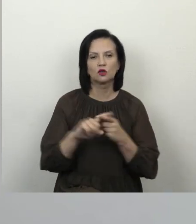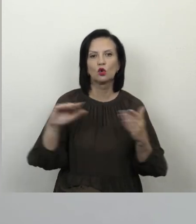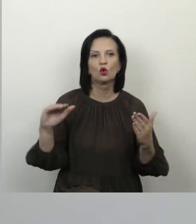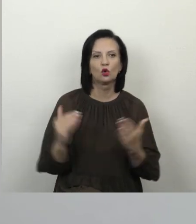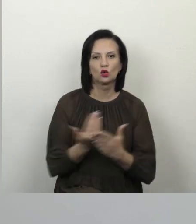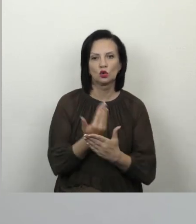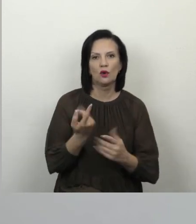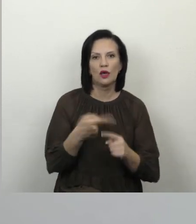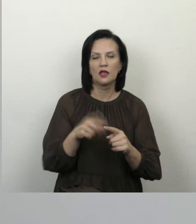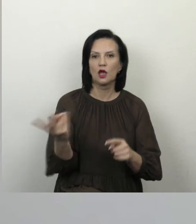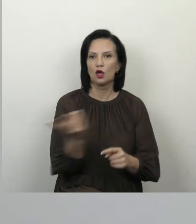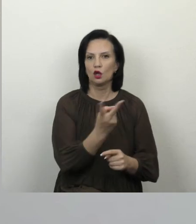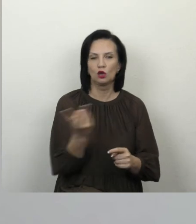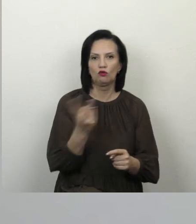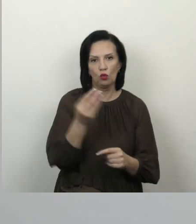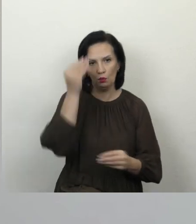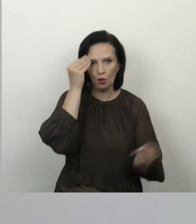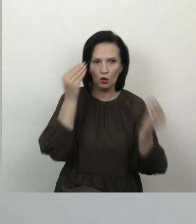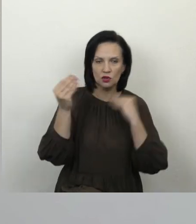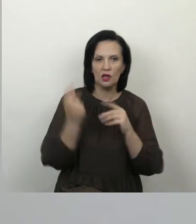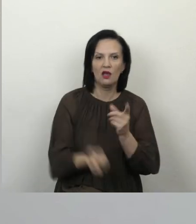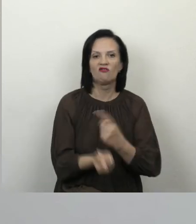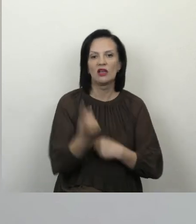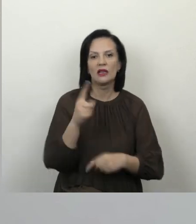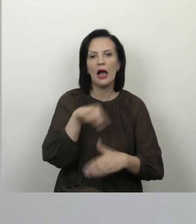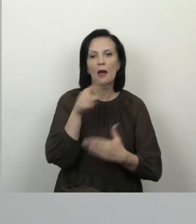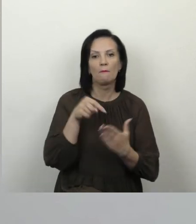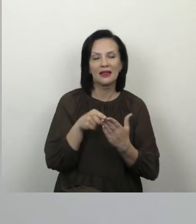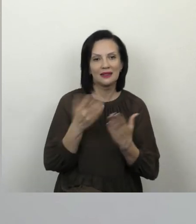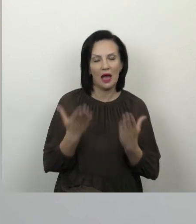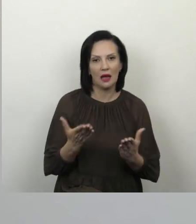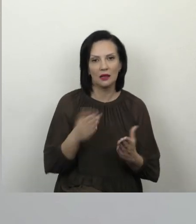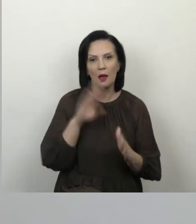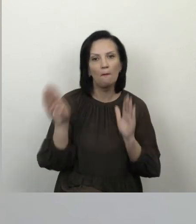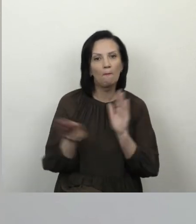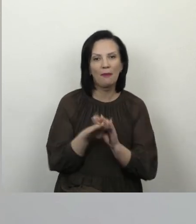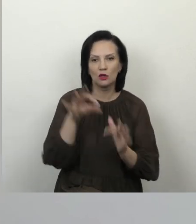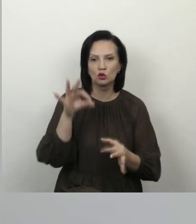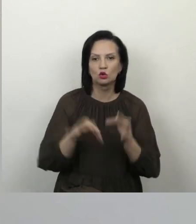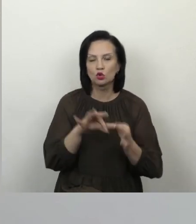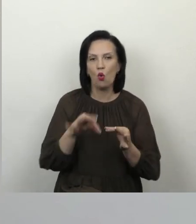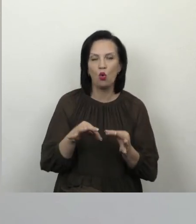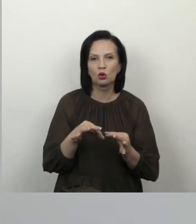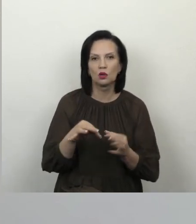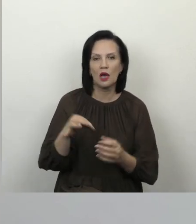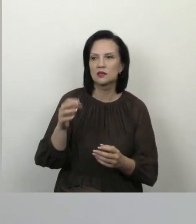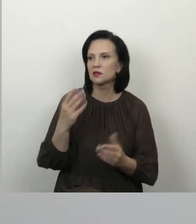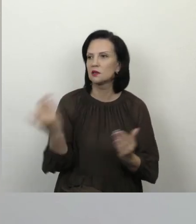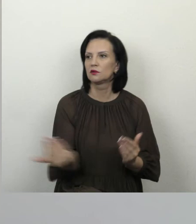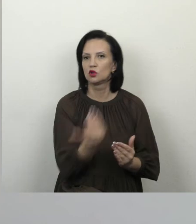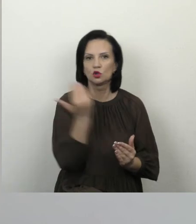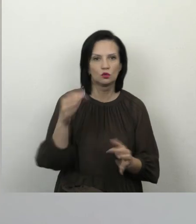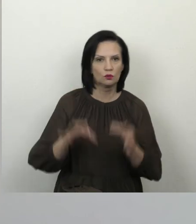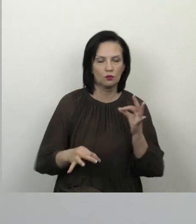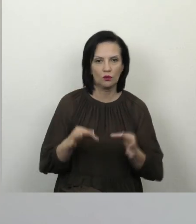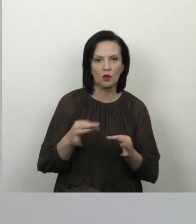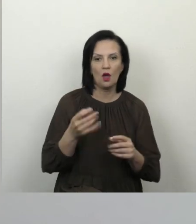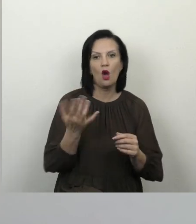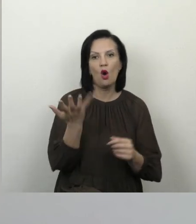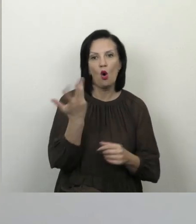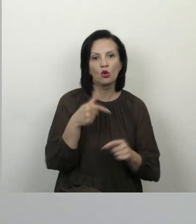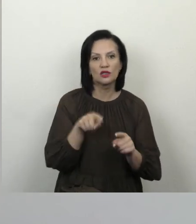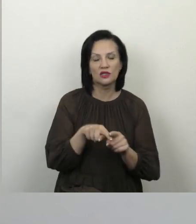legislation. And as there are two positions, the question is of the jurisdiction of